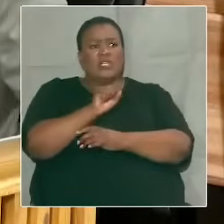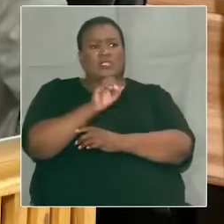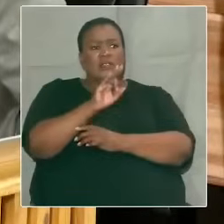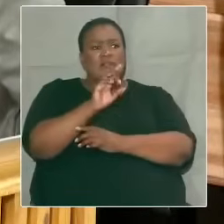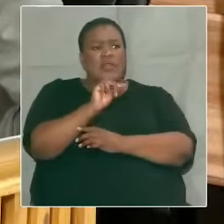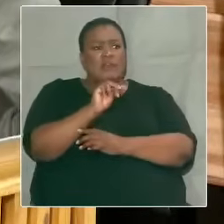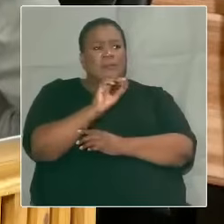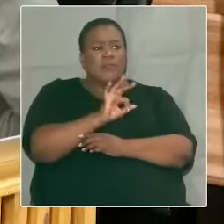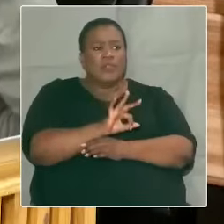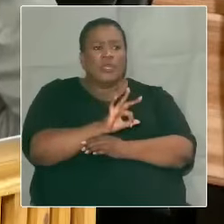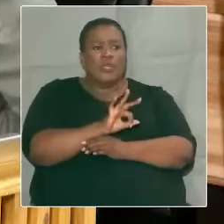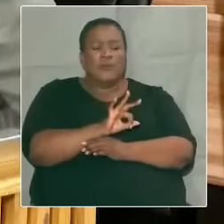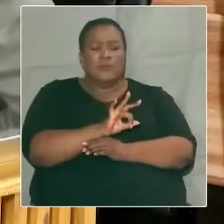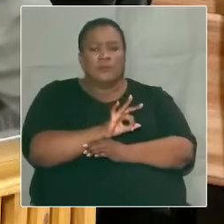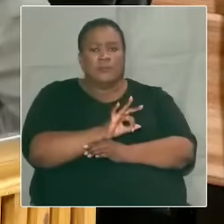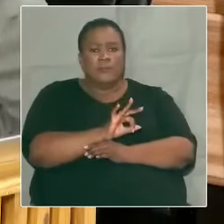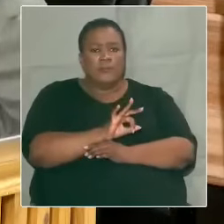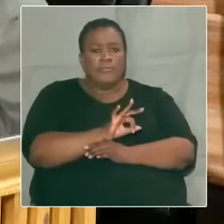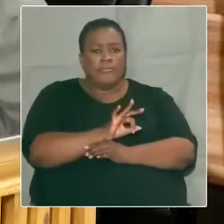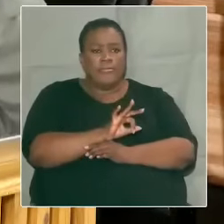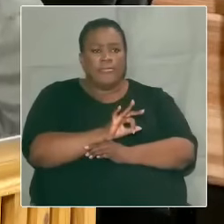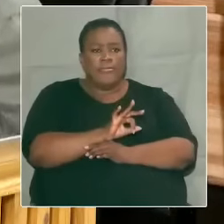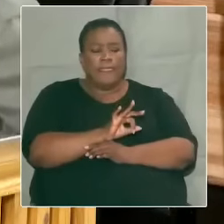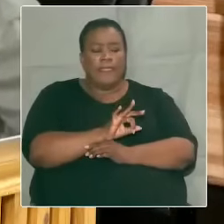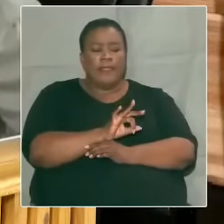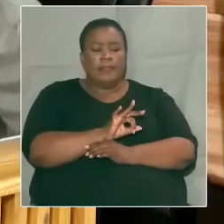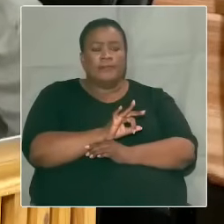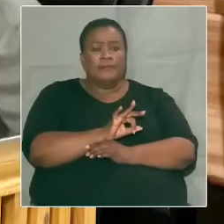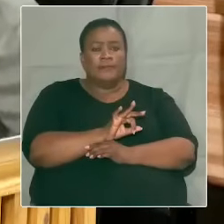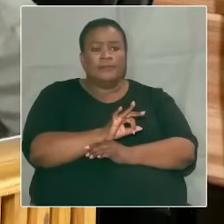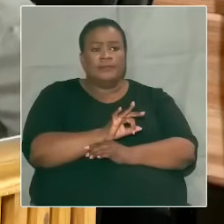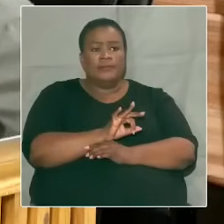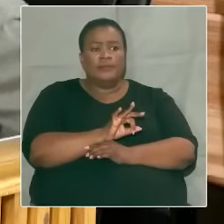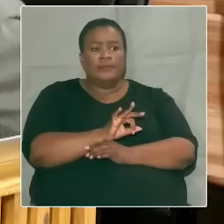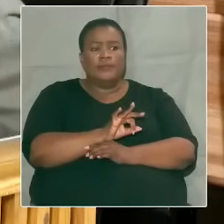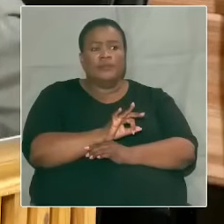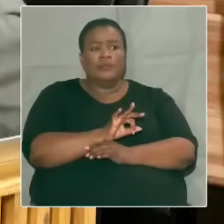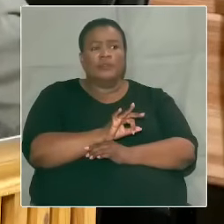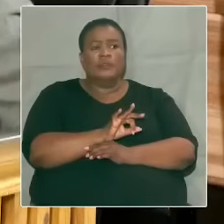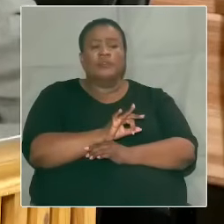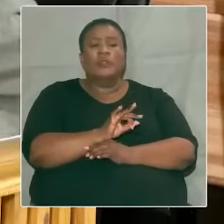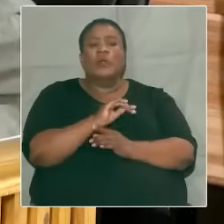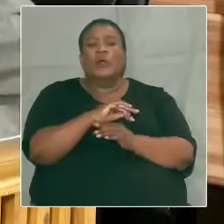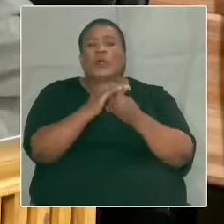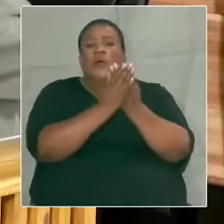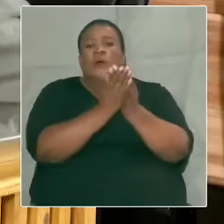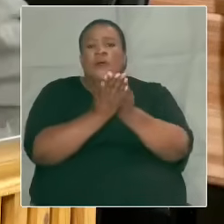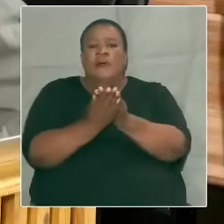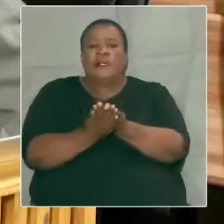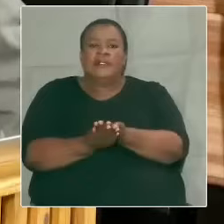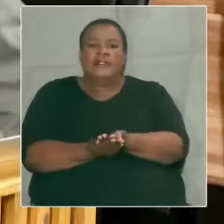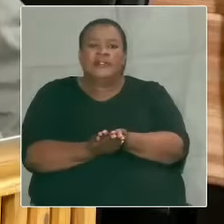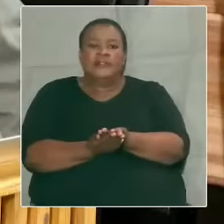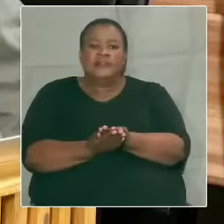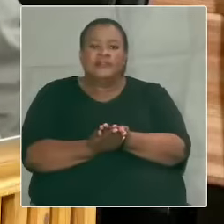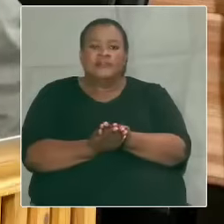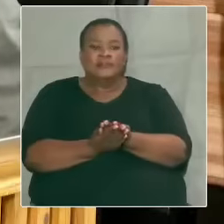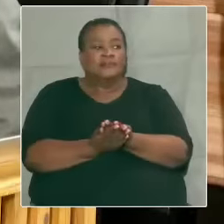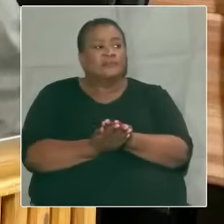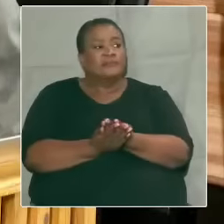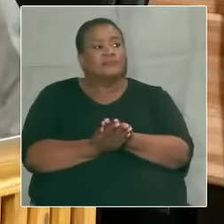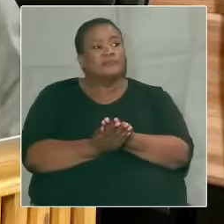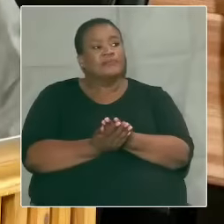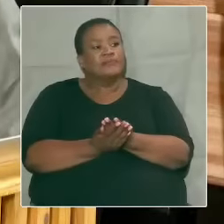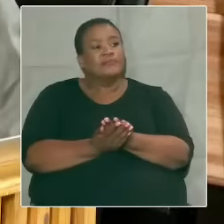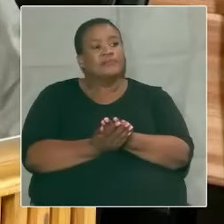correction in the annexures, where after all the annexures follow the sequence as contained or